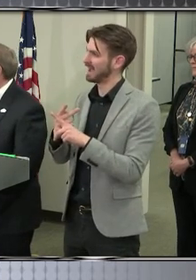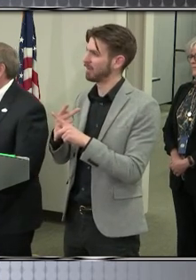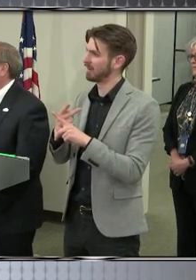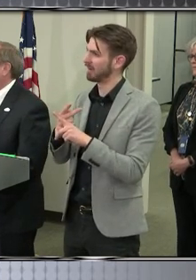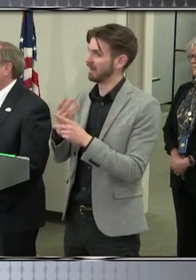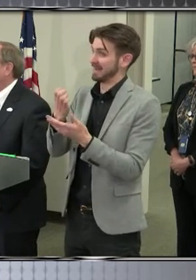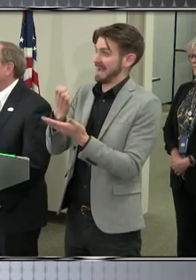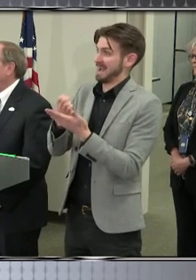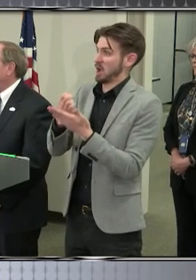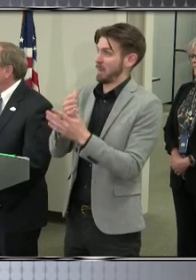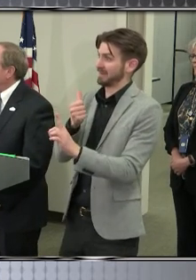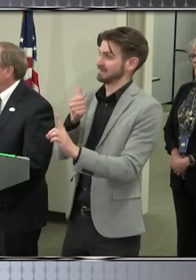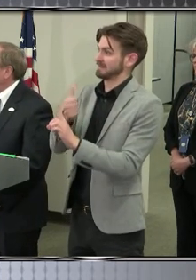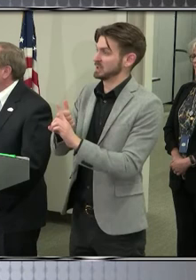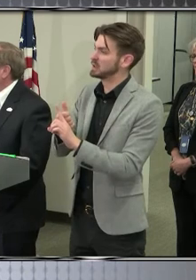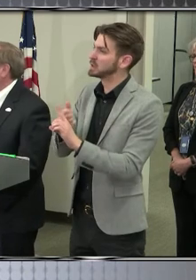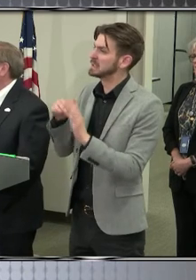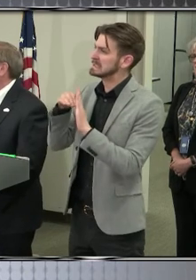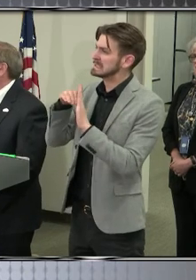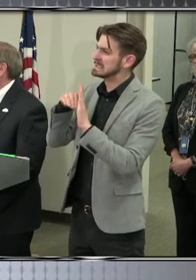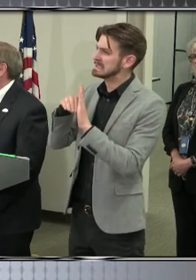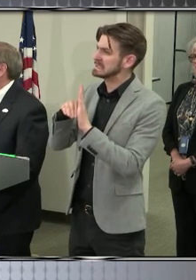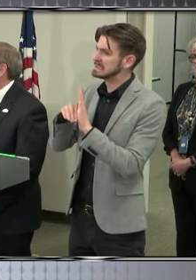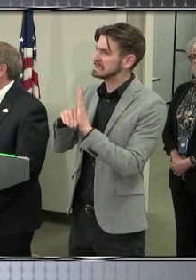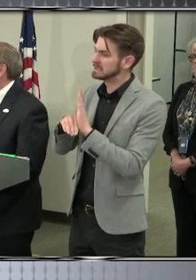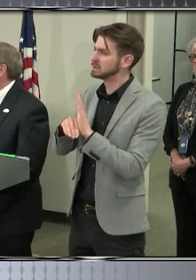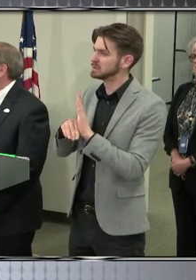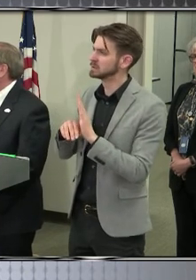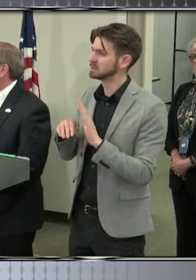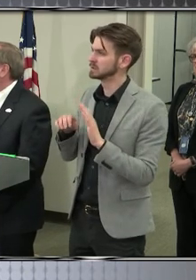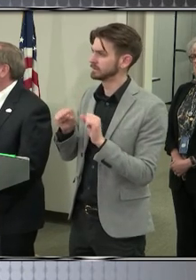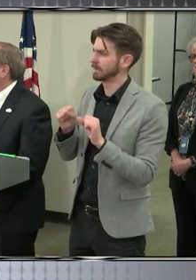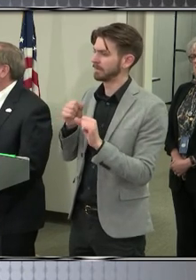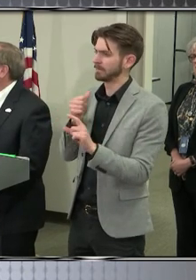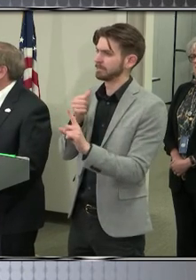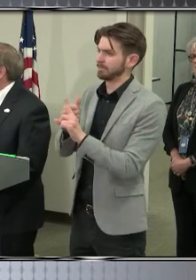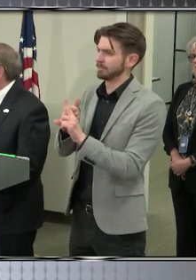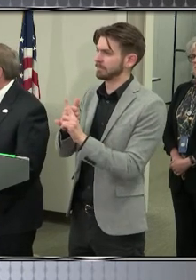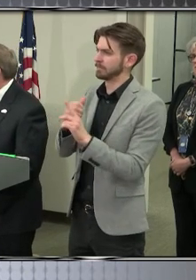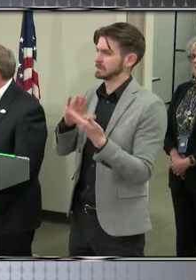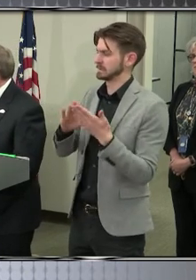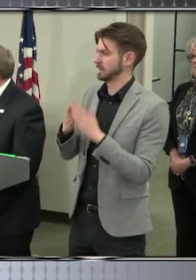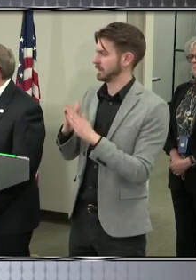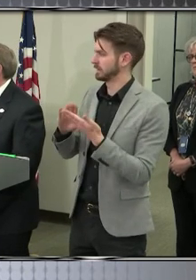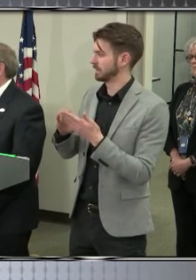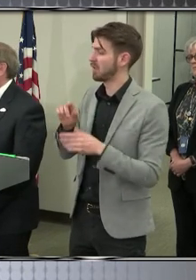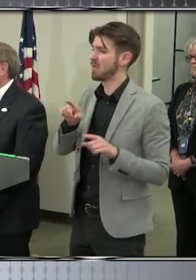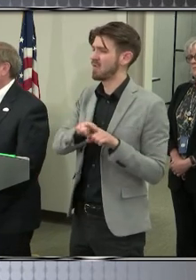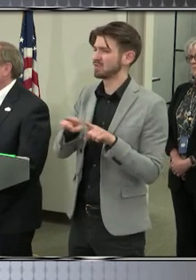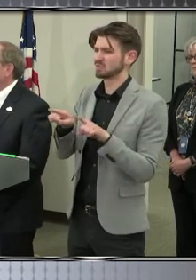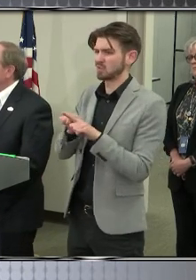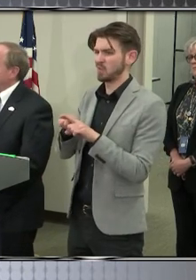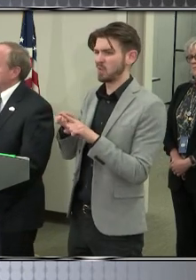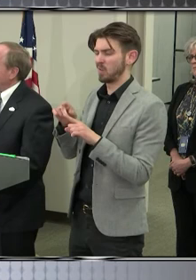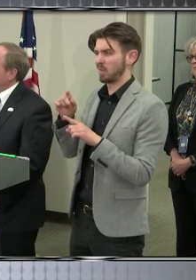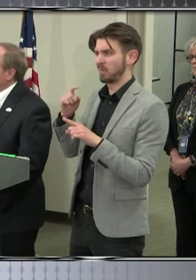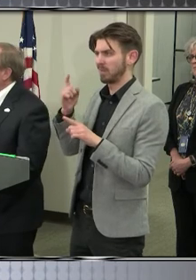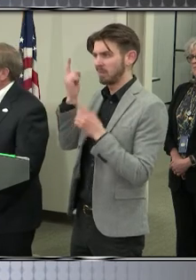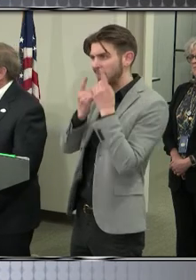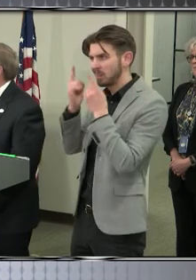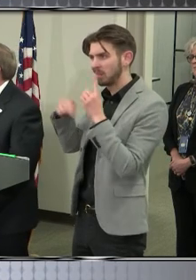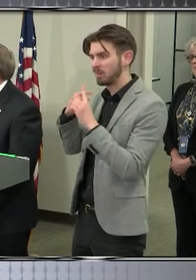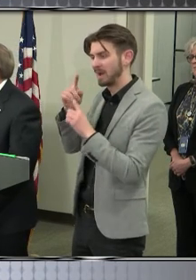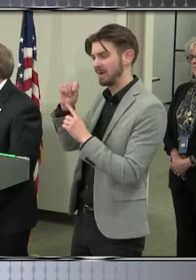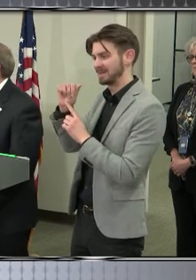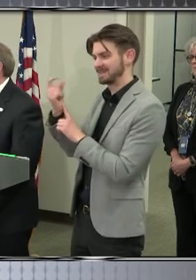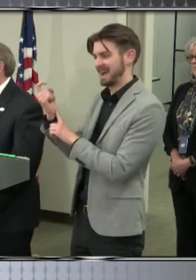recoverable. From the city's standpoint, it also always translates to tax revenue. And it just means we have less